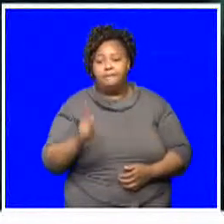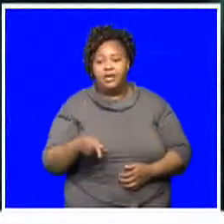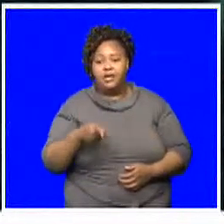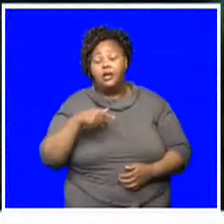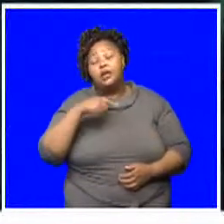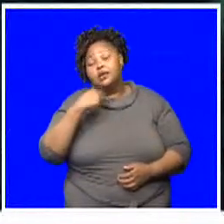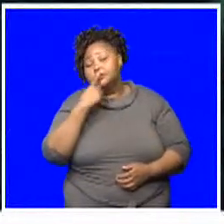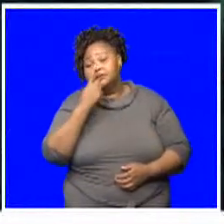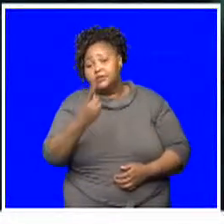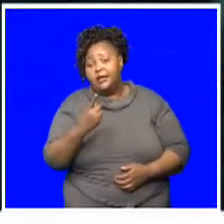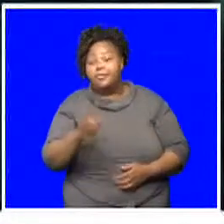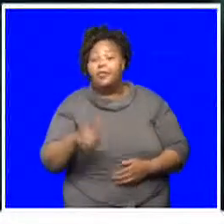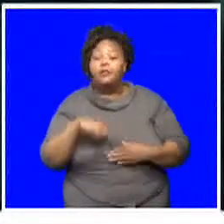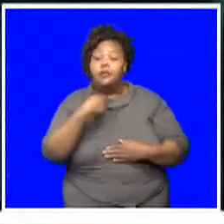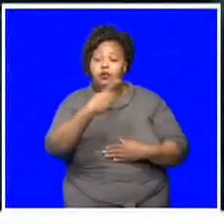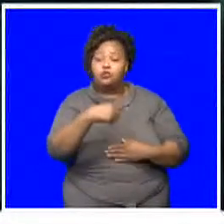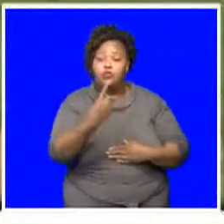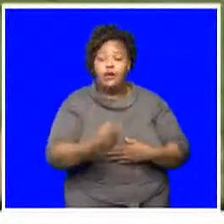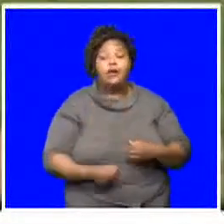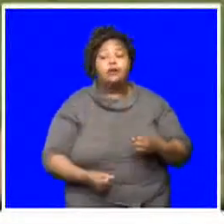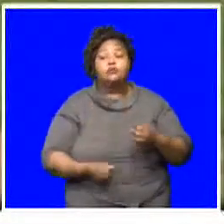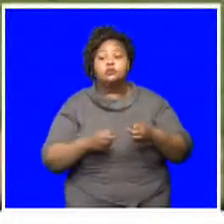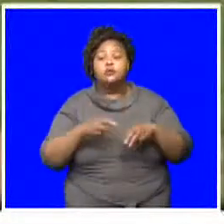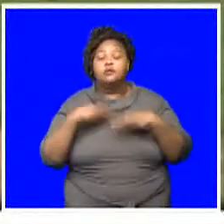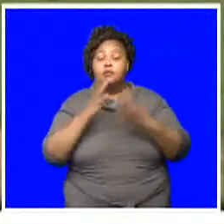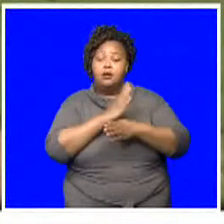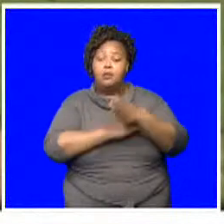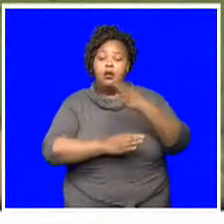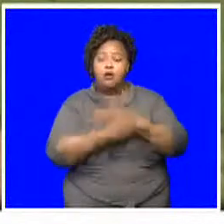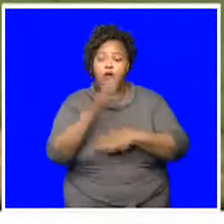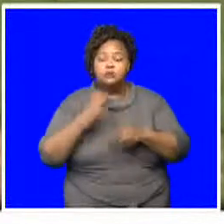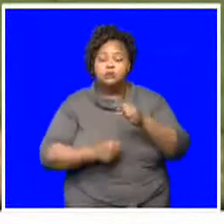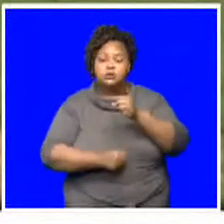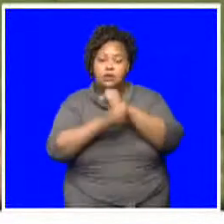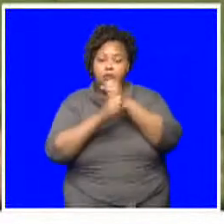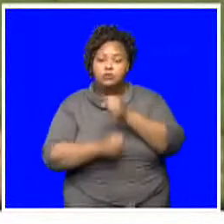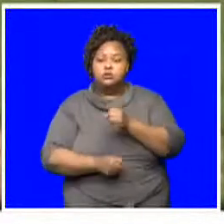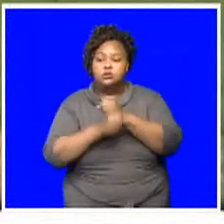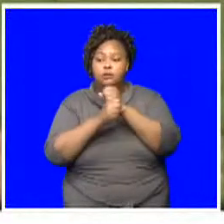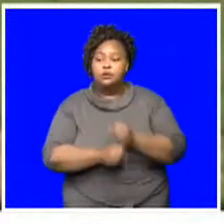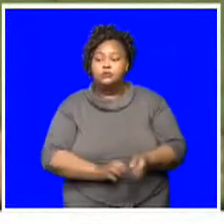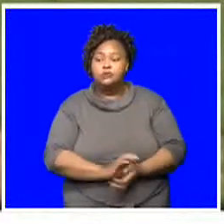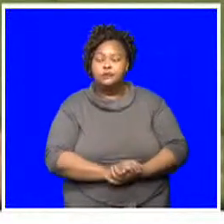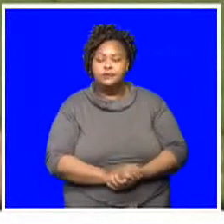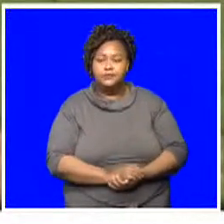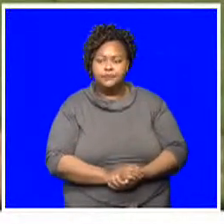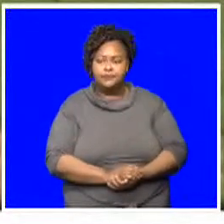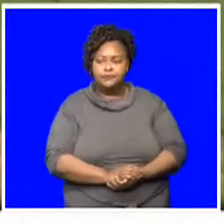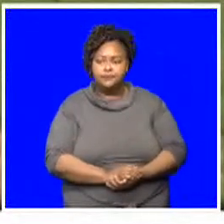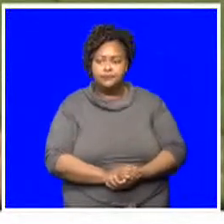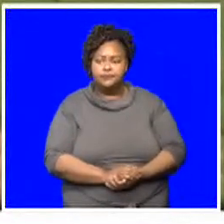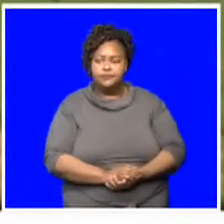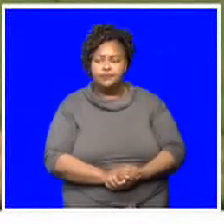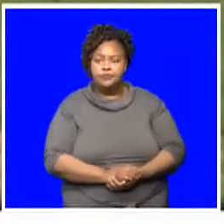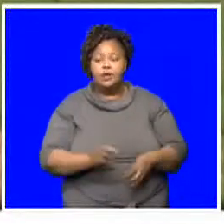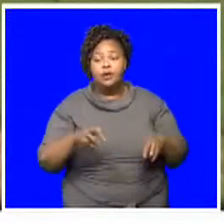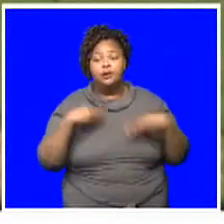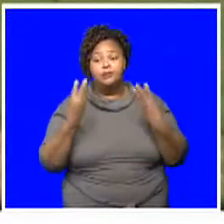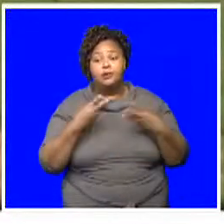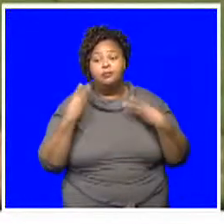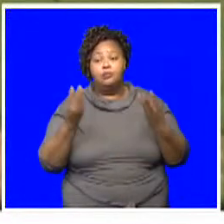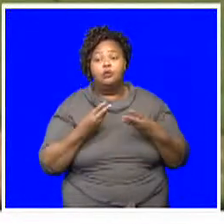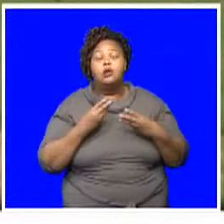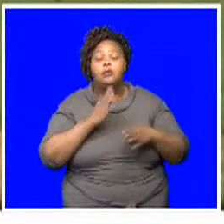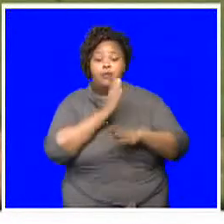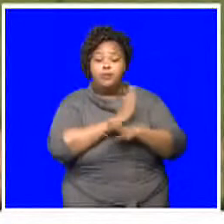says they will continue supporting the disabled. The number of those people living with disabilities